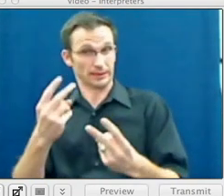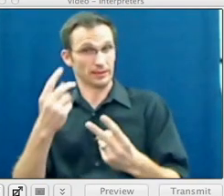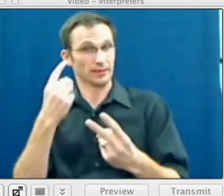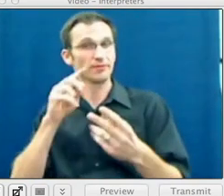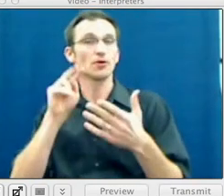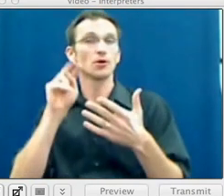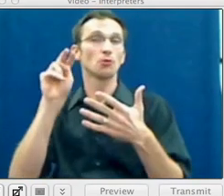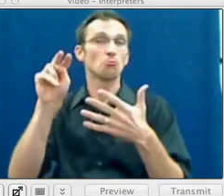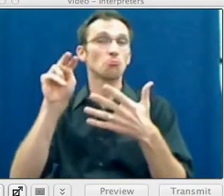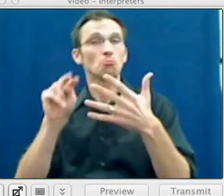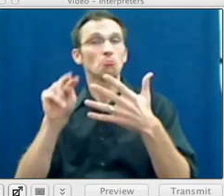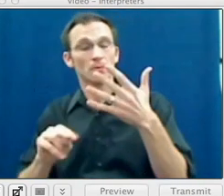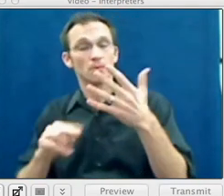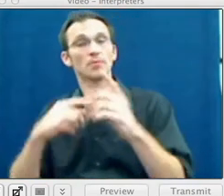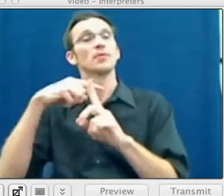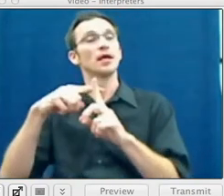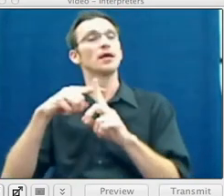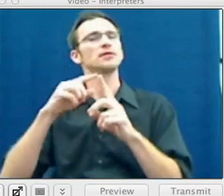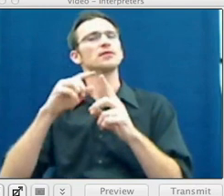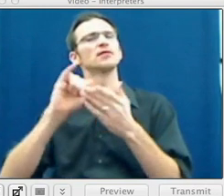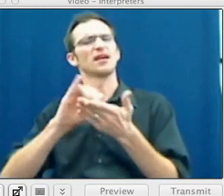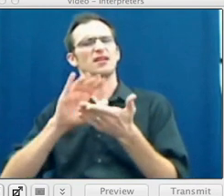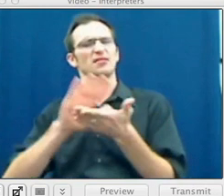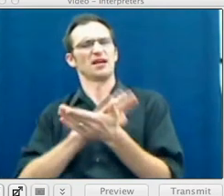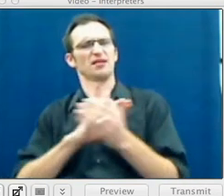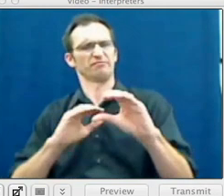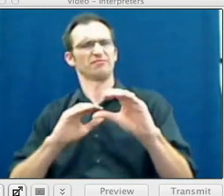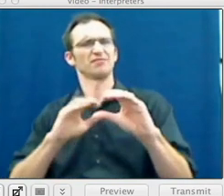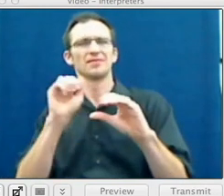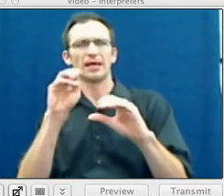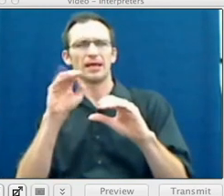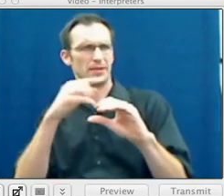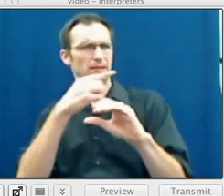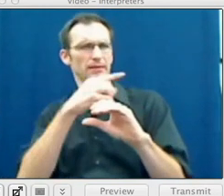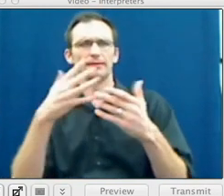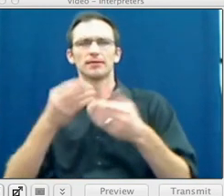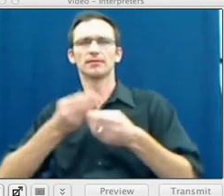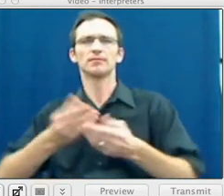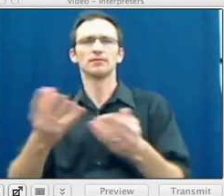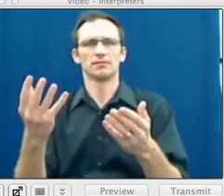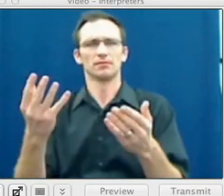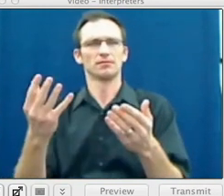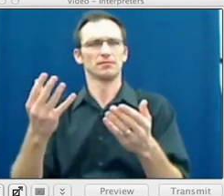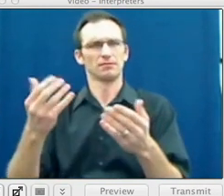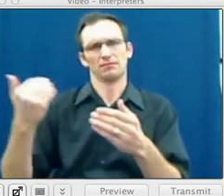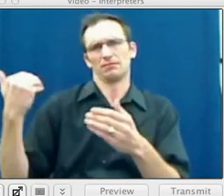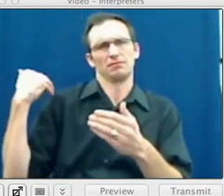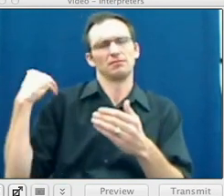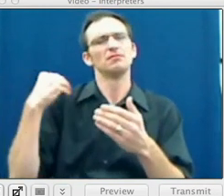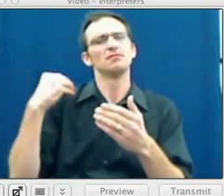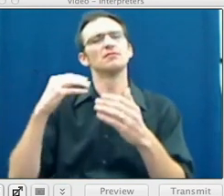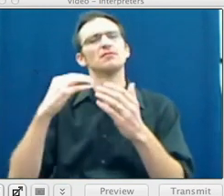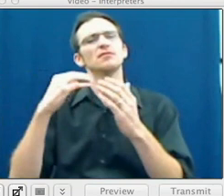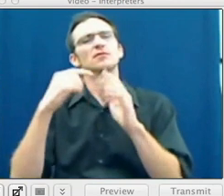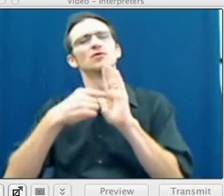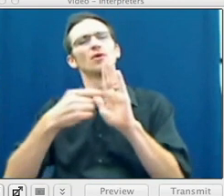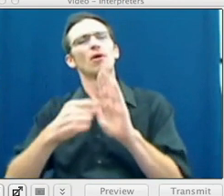packet that Amy sent out to you earlier of different